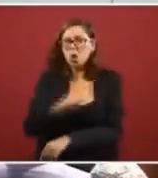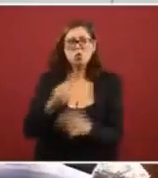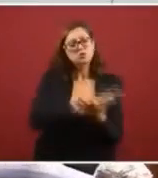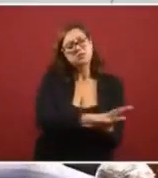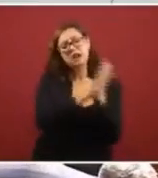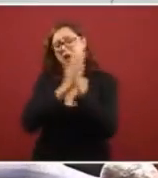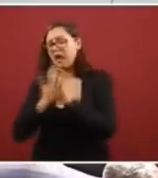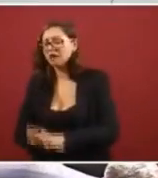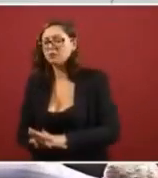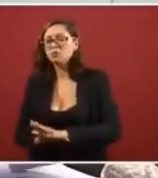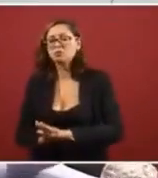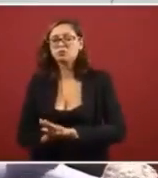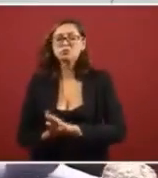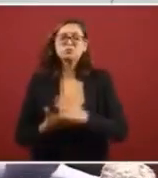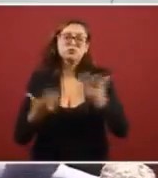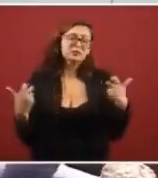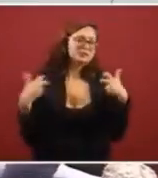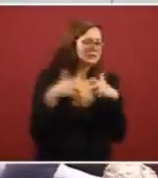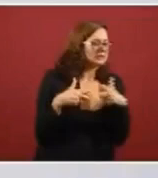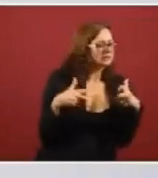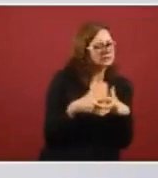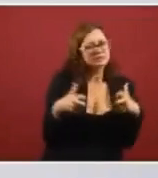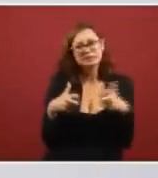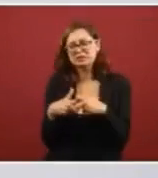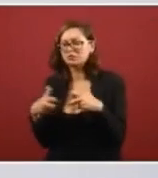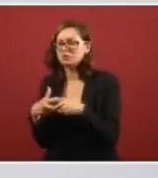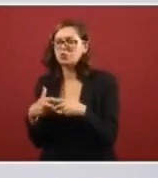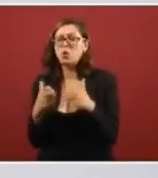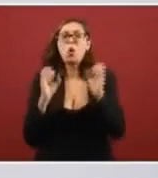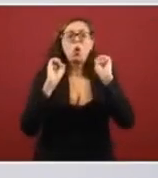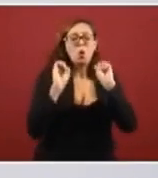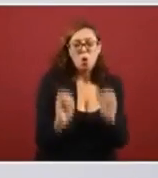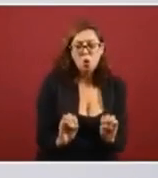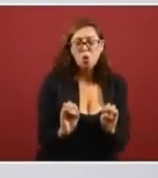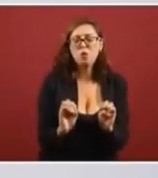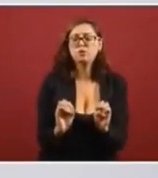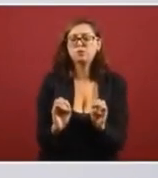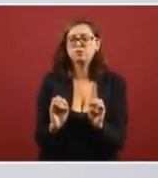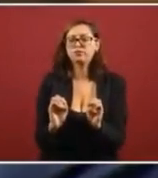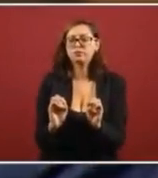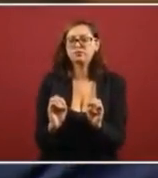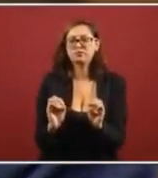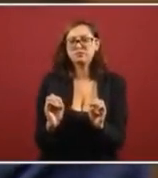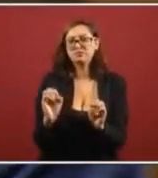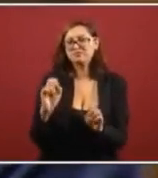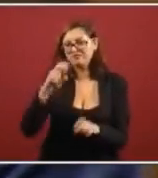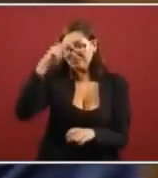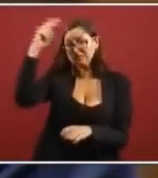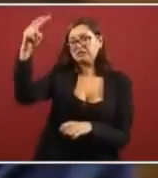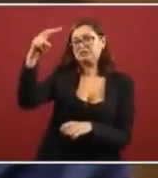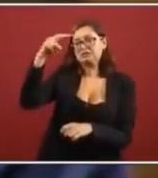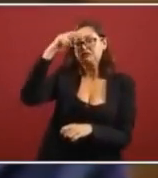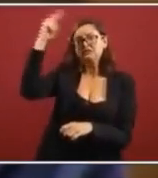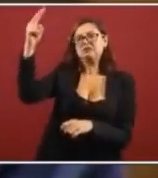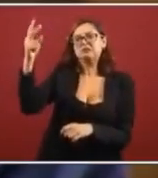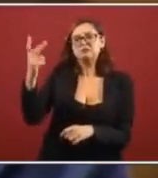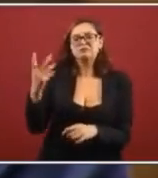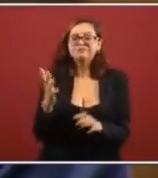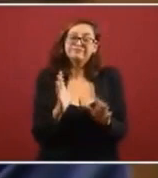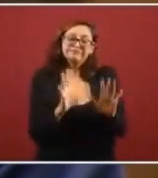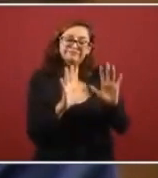and even those that oppose every real change and they're nervous or they're out of sorts